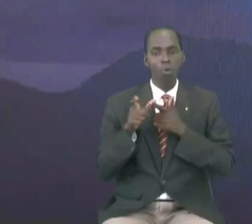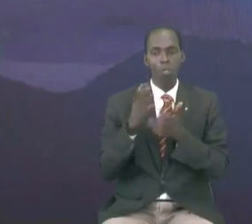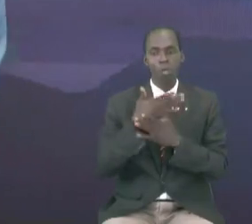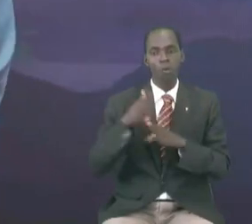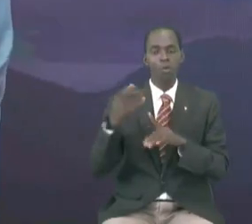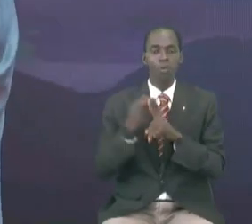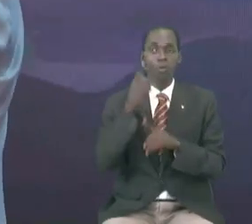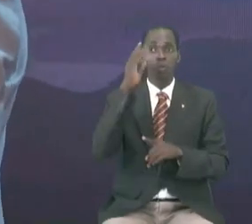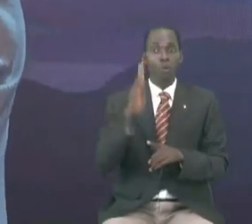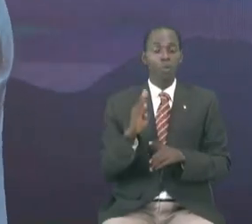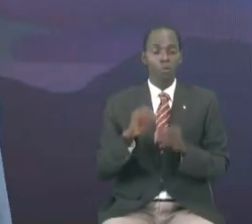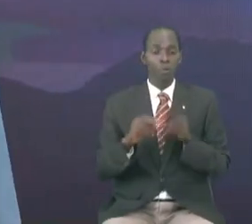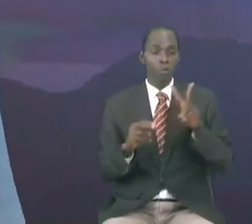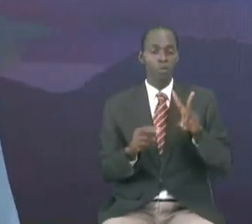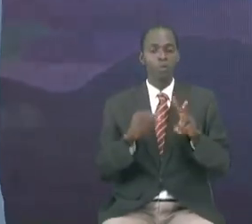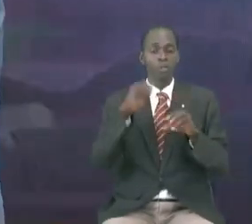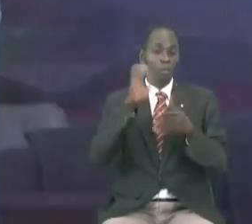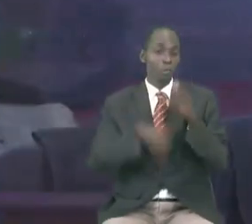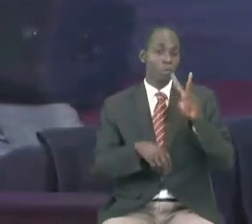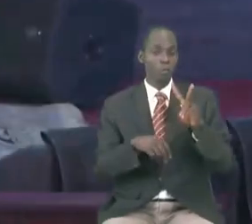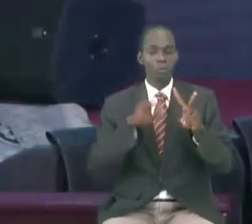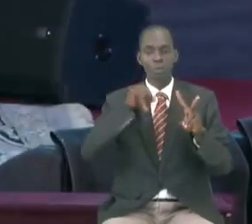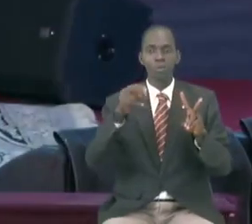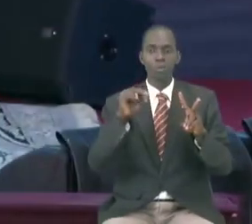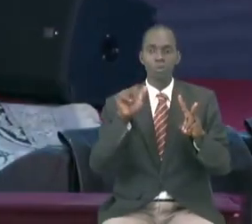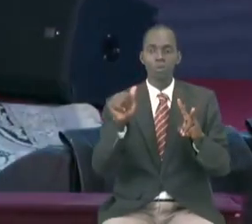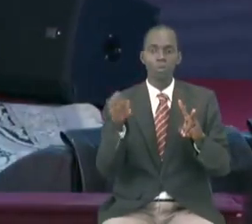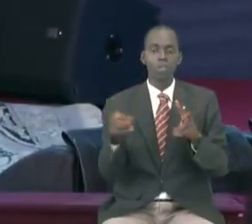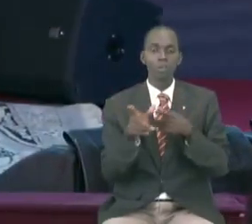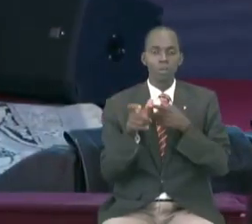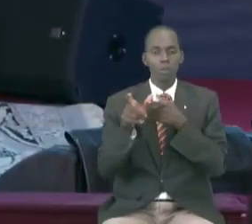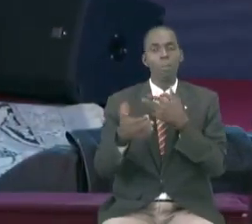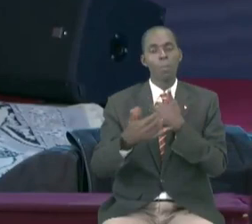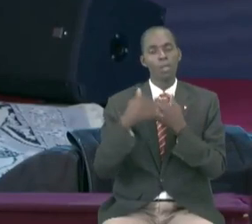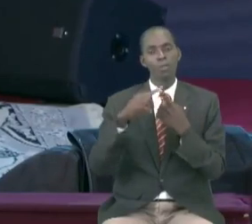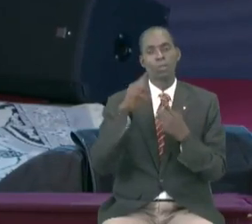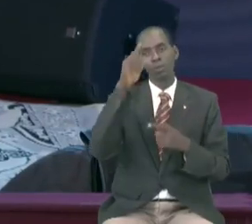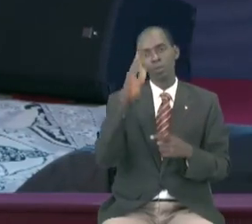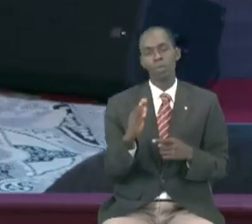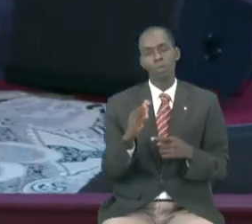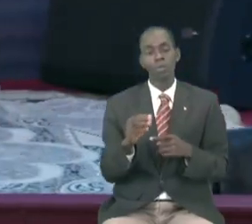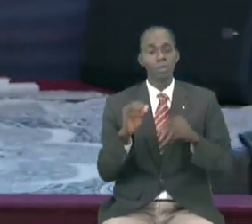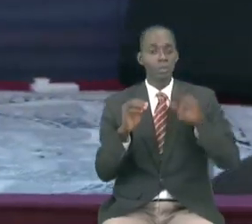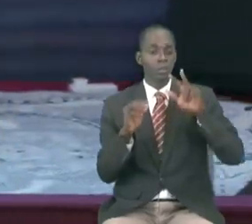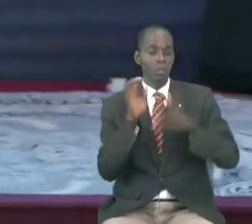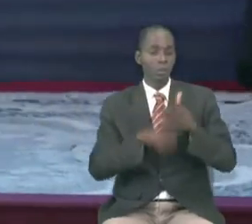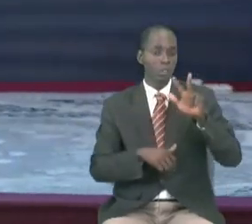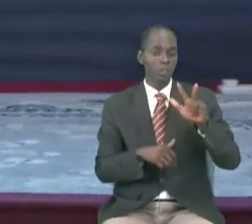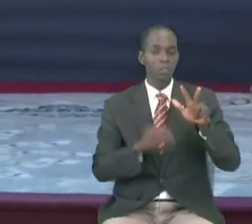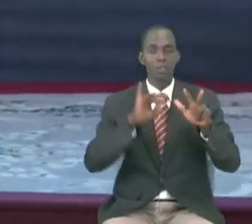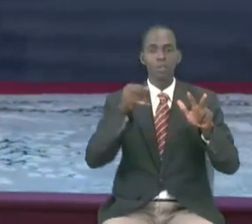God. And then chapter 4, Jonah running against God. His life was